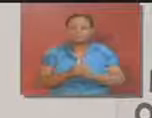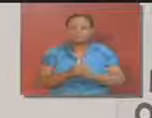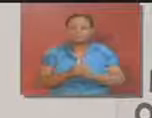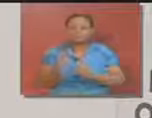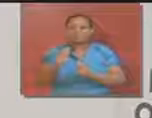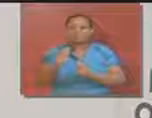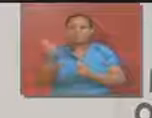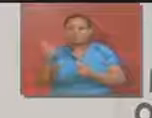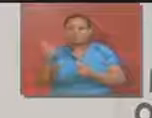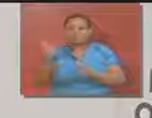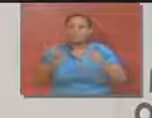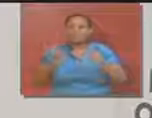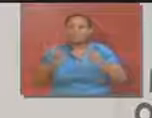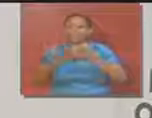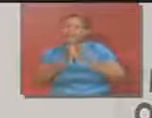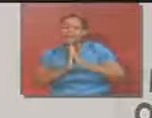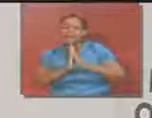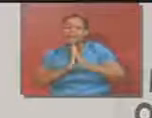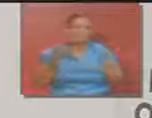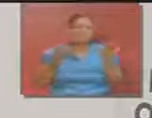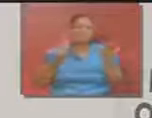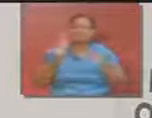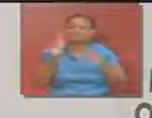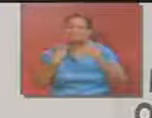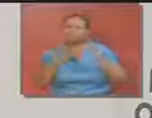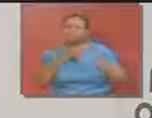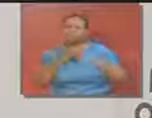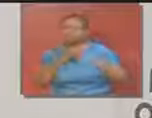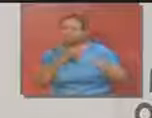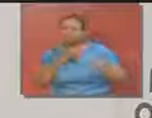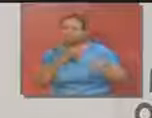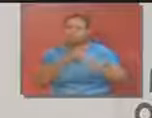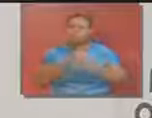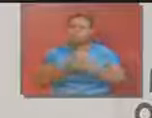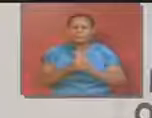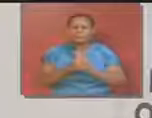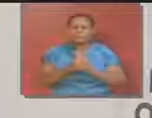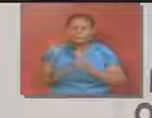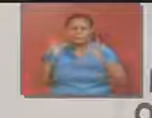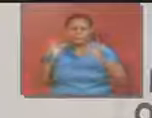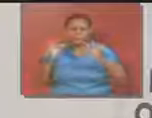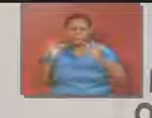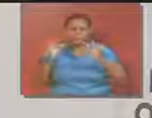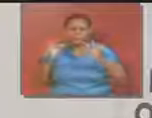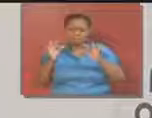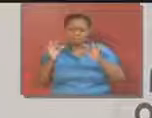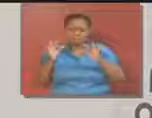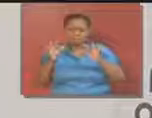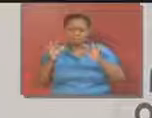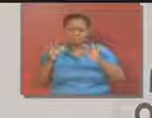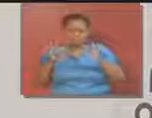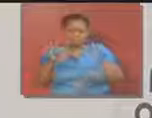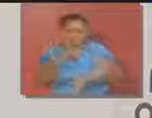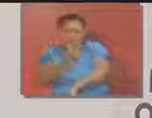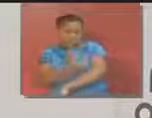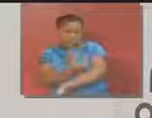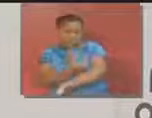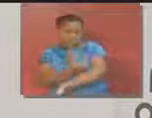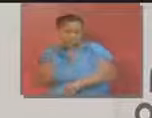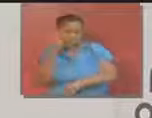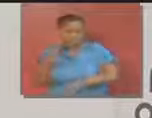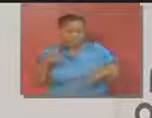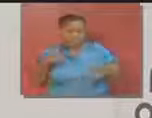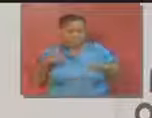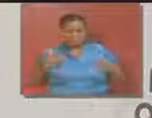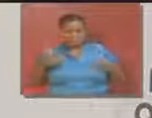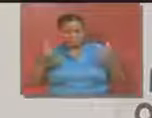often ask me is, should the person take the vaccine if they're fit and healthy and run and do